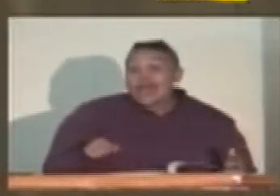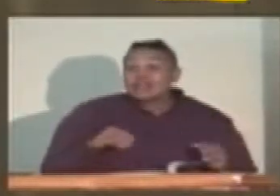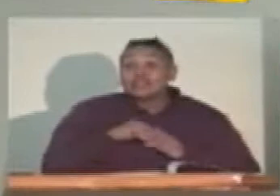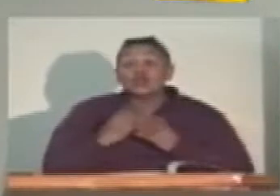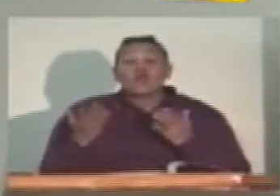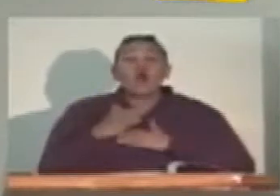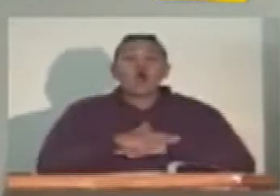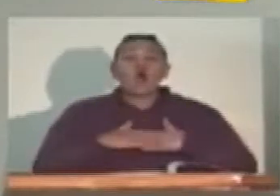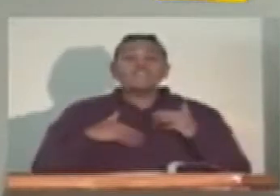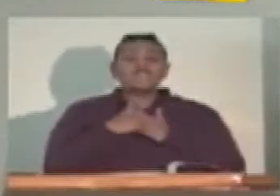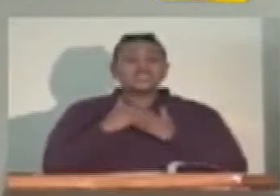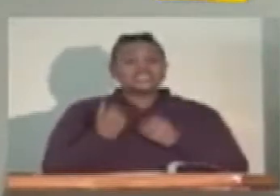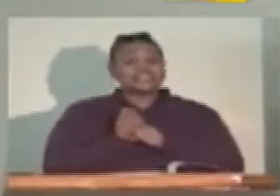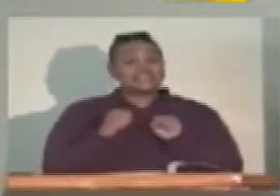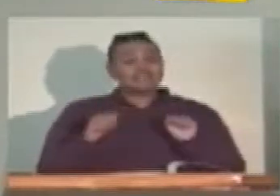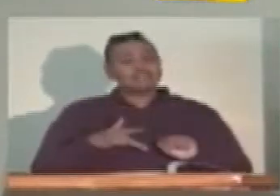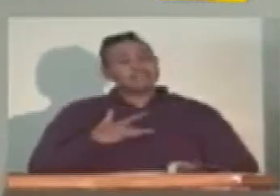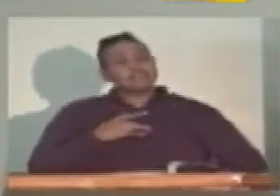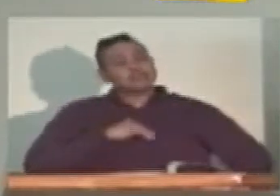safety, with dignity.